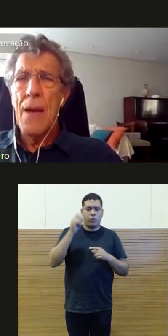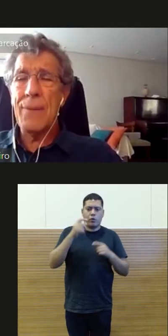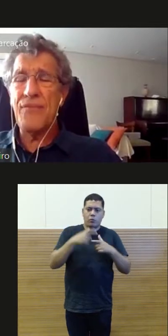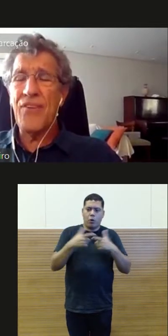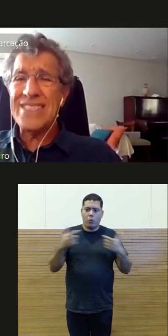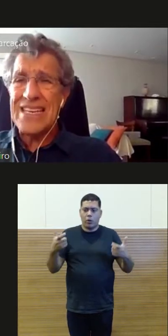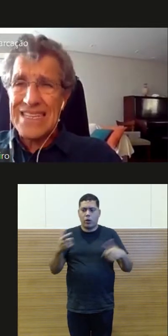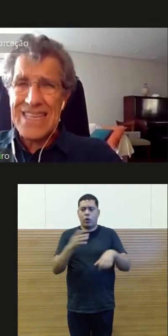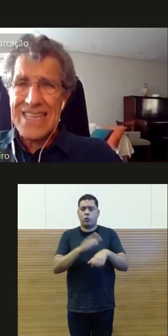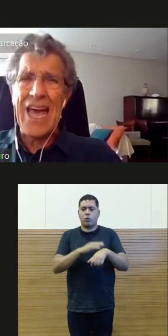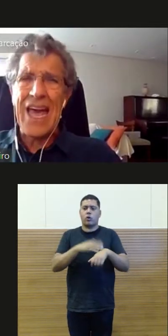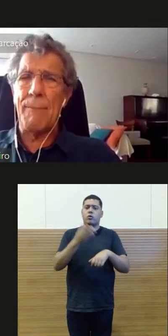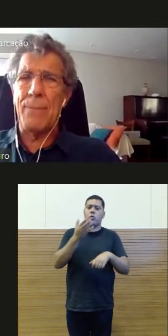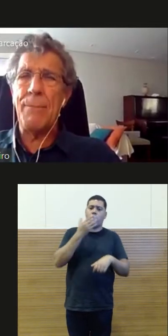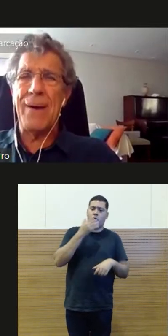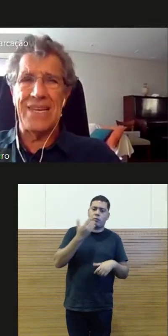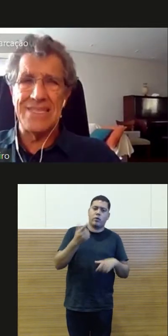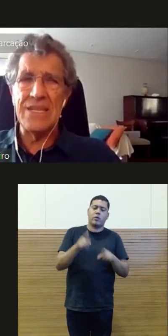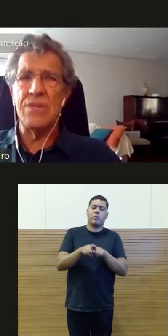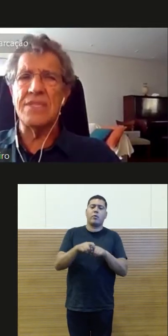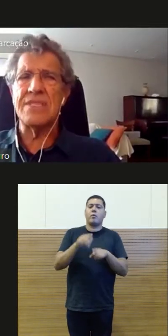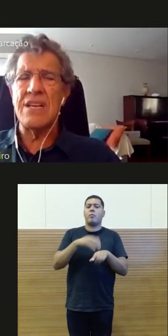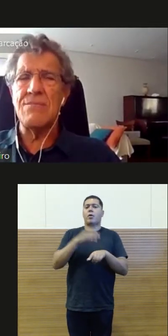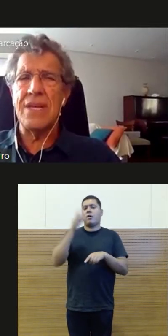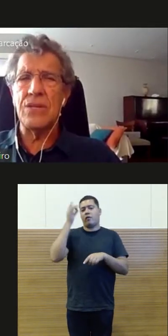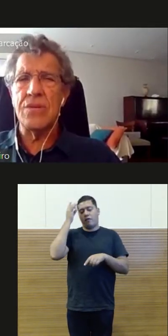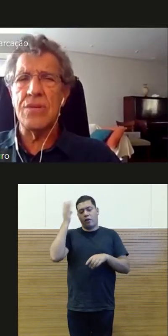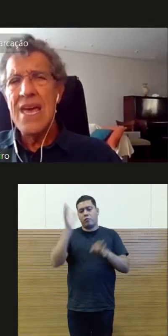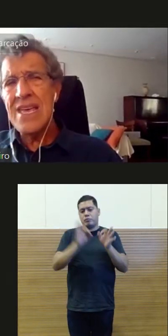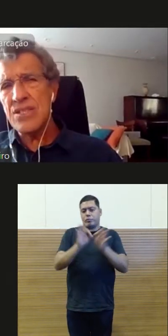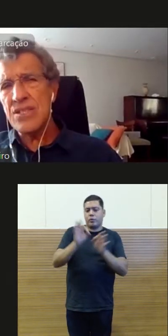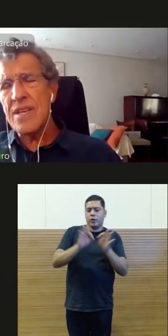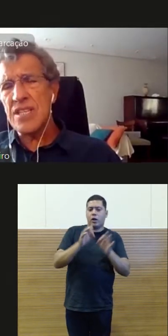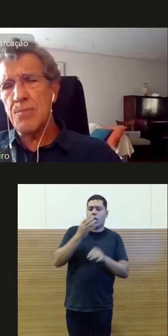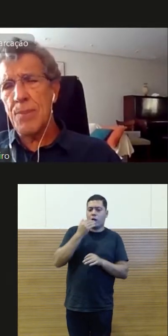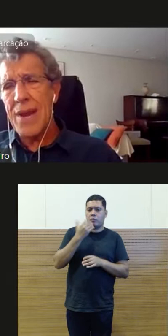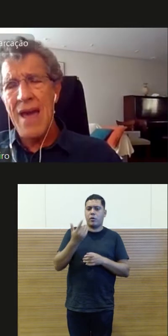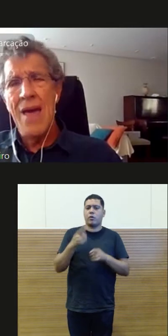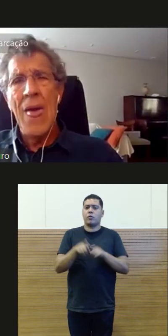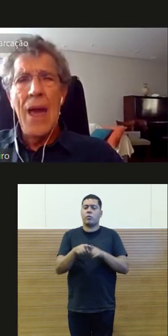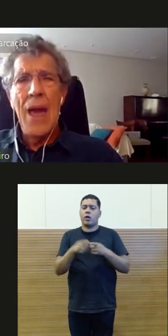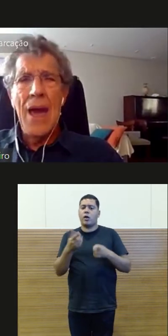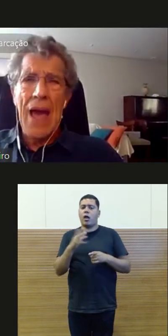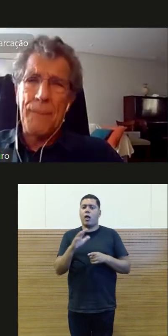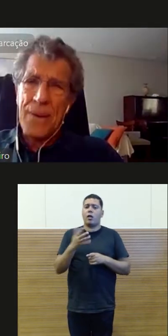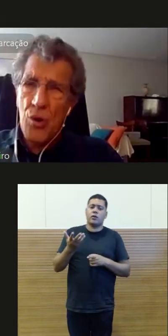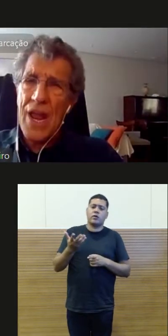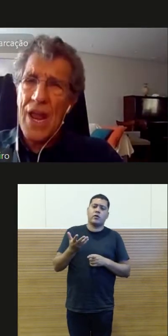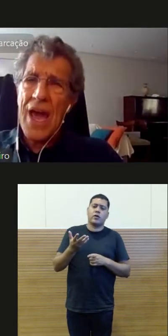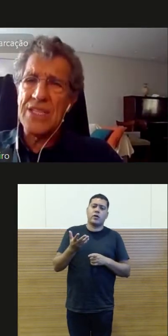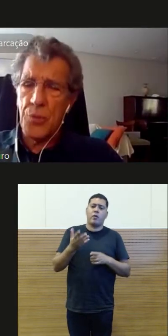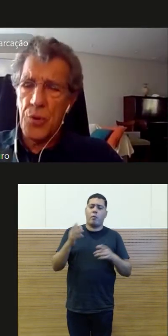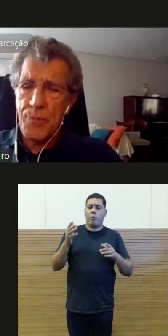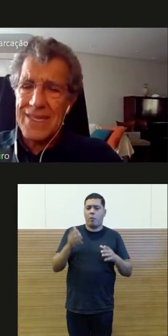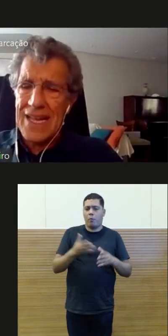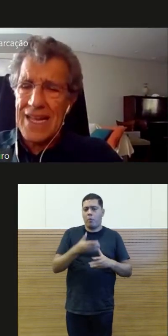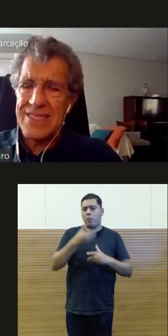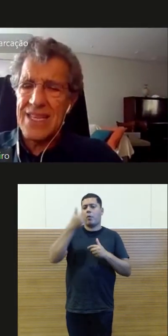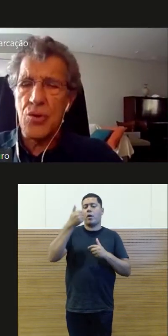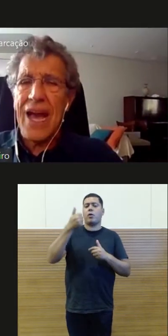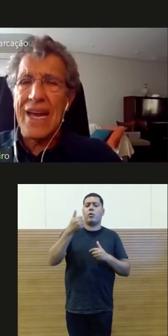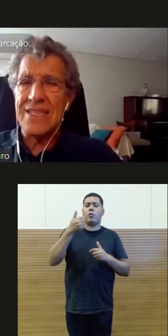to improve their duration, to make their preparation easier, and sometimes